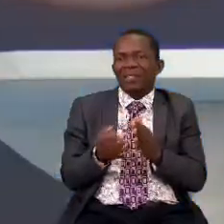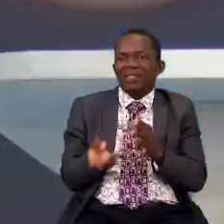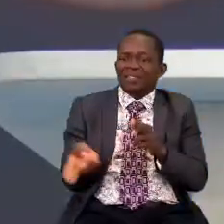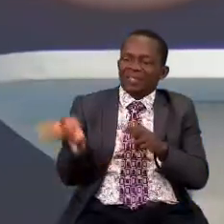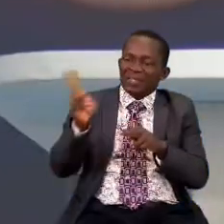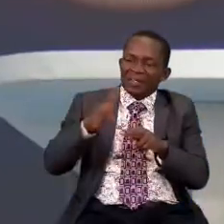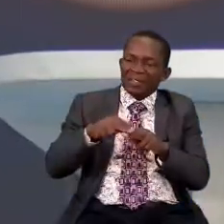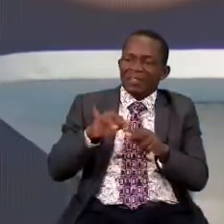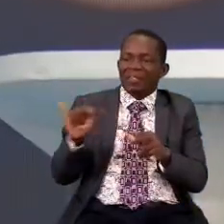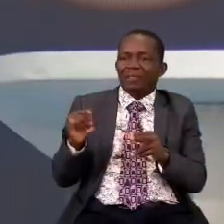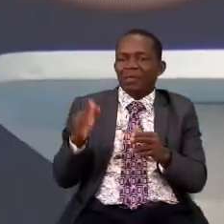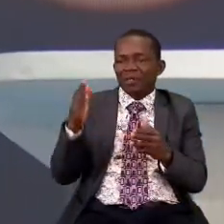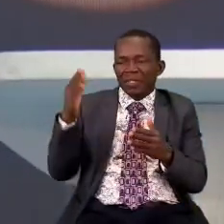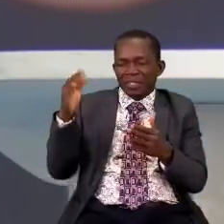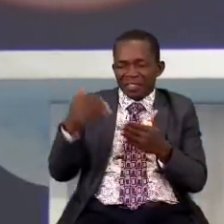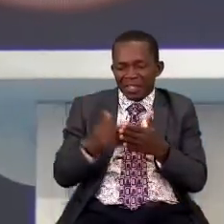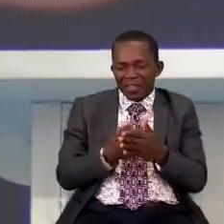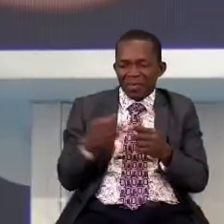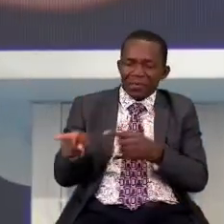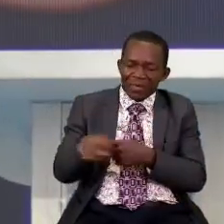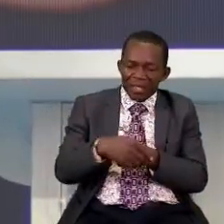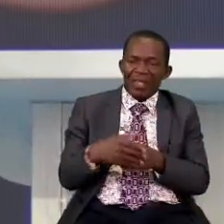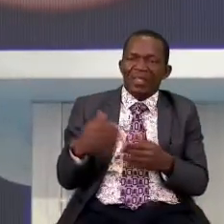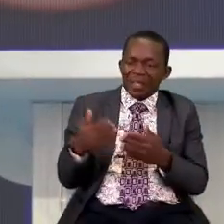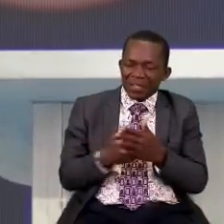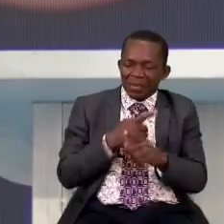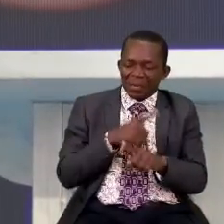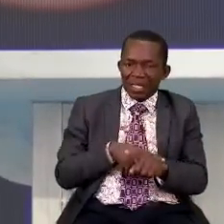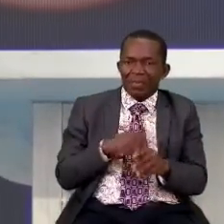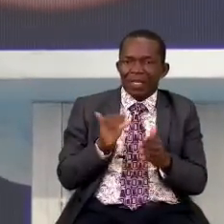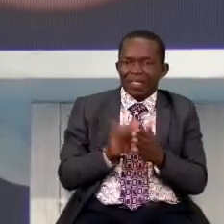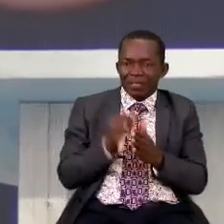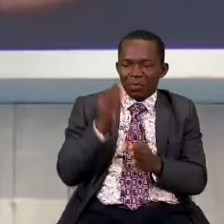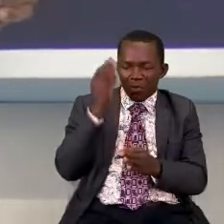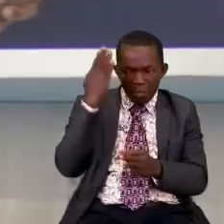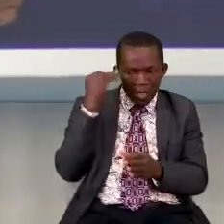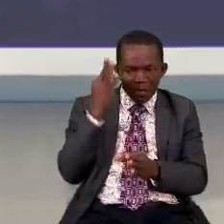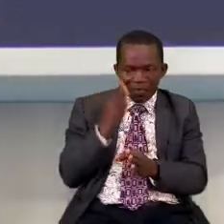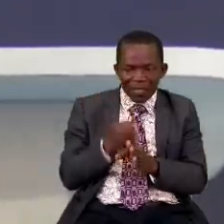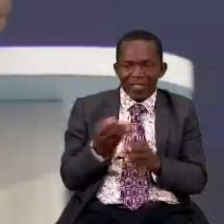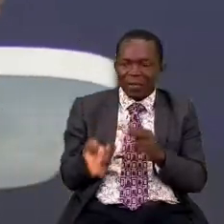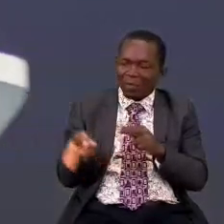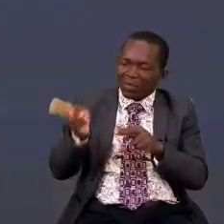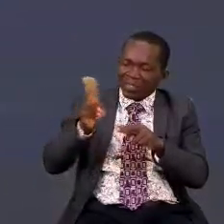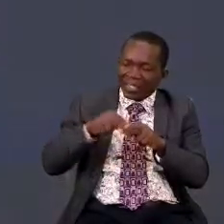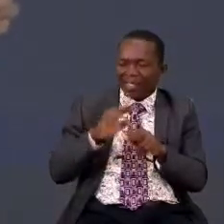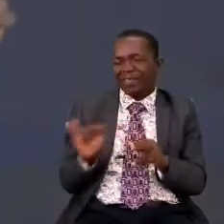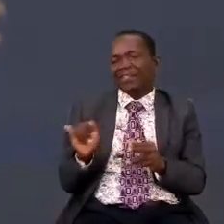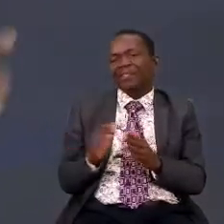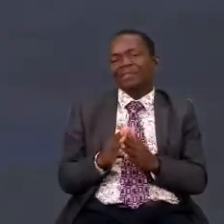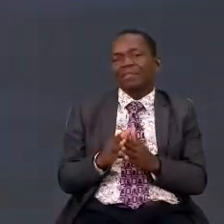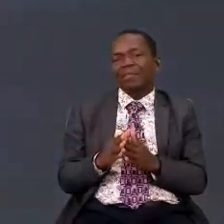developing. It is this kind of faith that appropriates, because it's strong, because it's strengthening, because